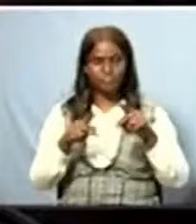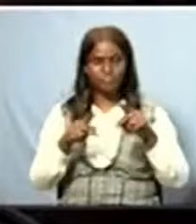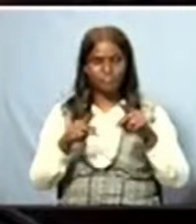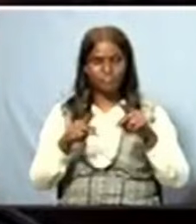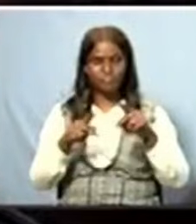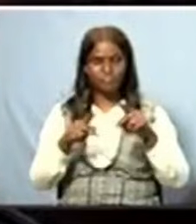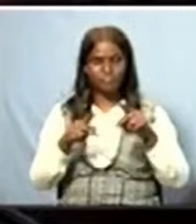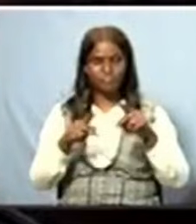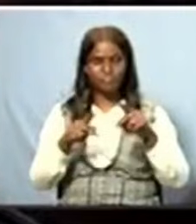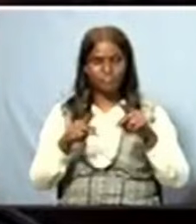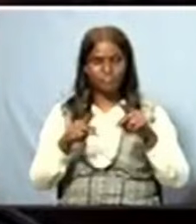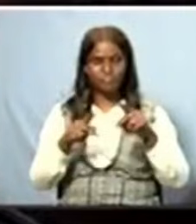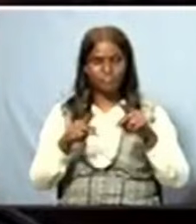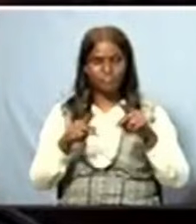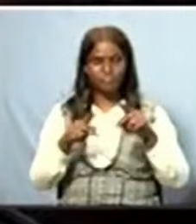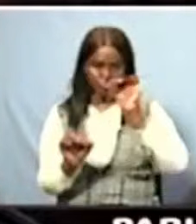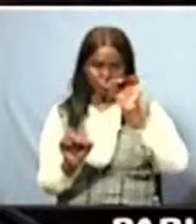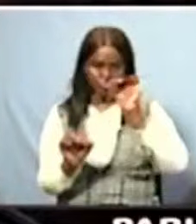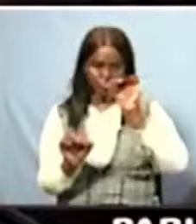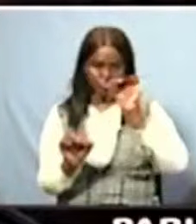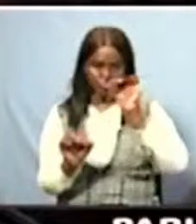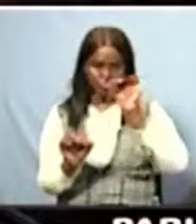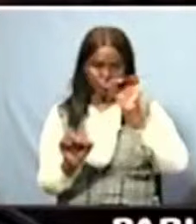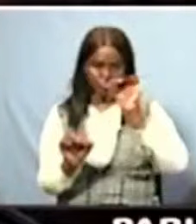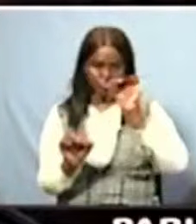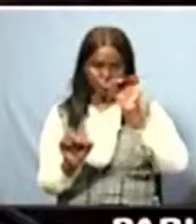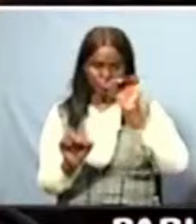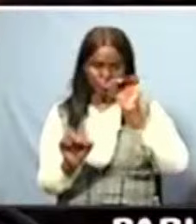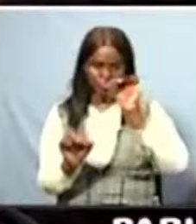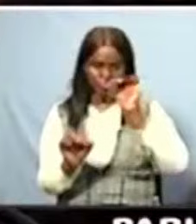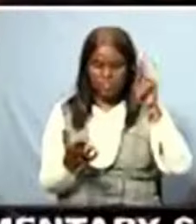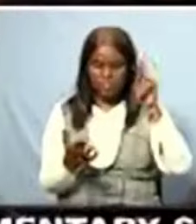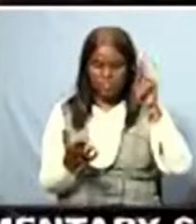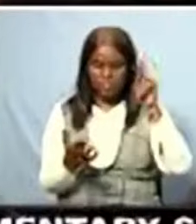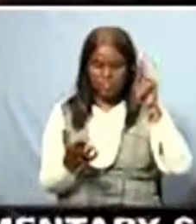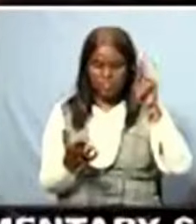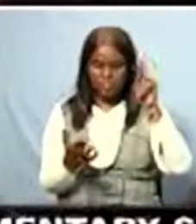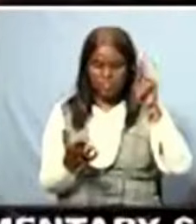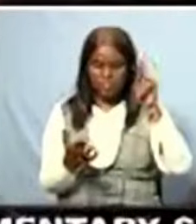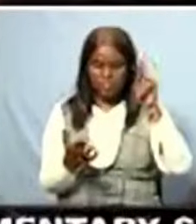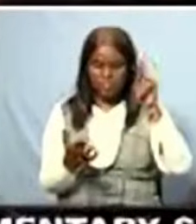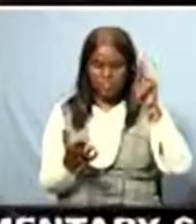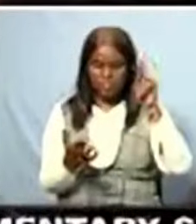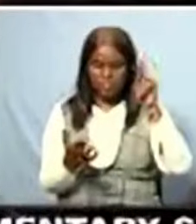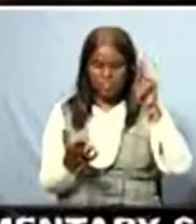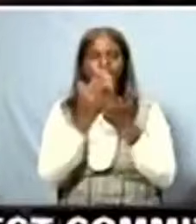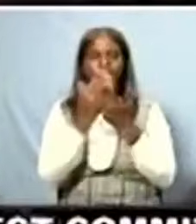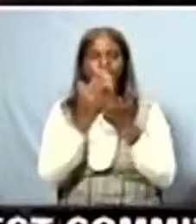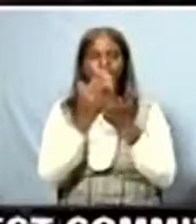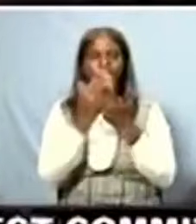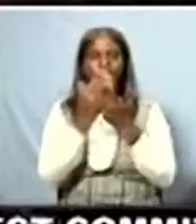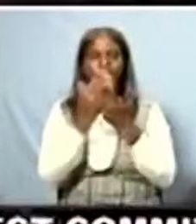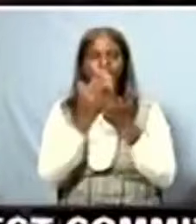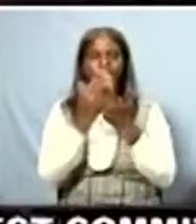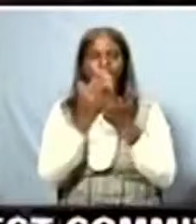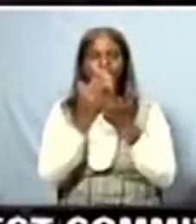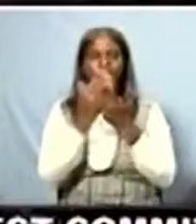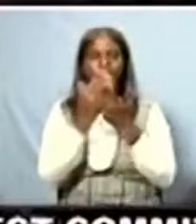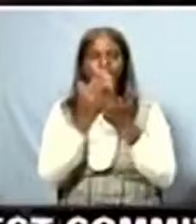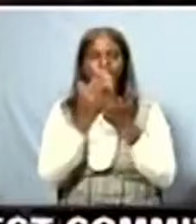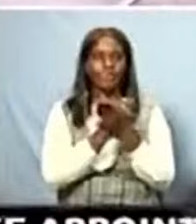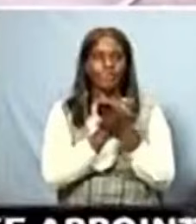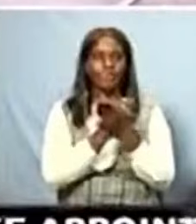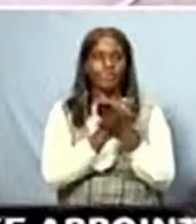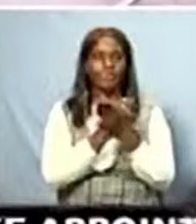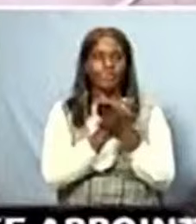Usually in a proportional representation system, the political parties are supposed to submit lists. So they can submit lists of maybe